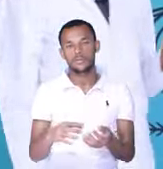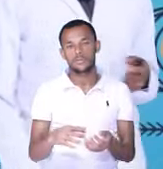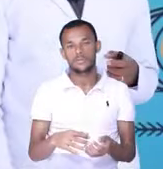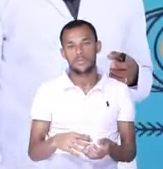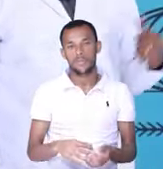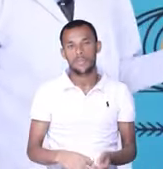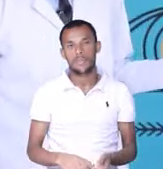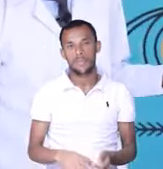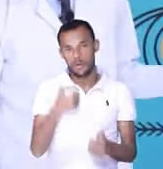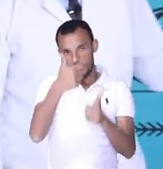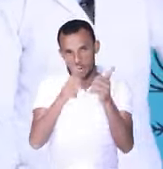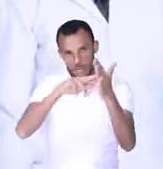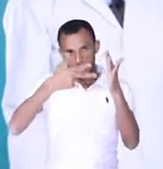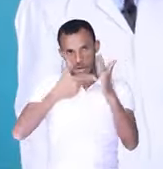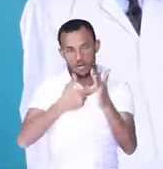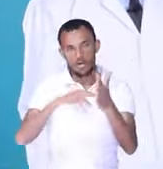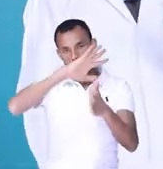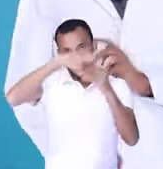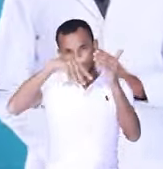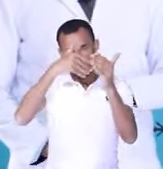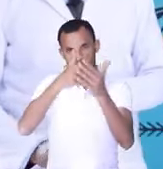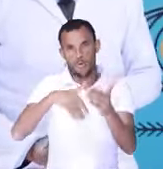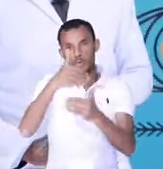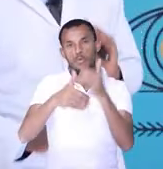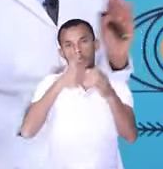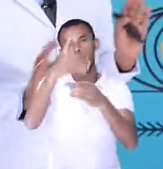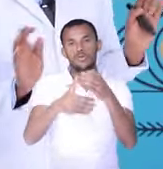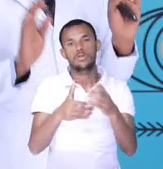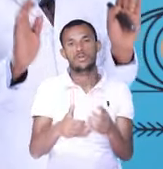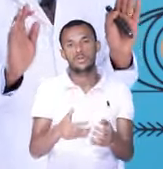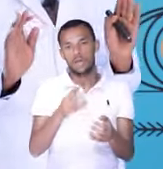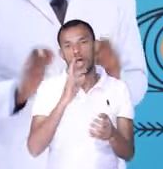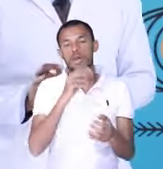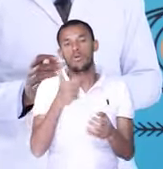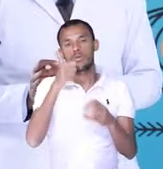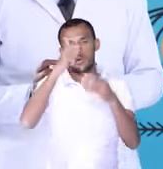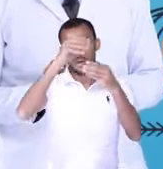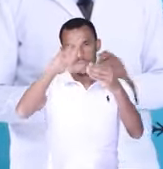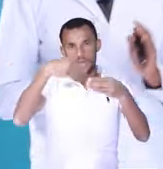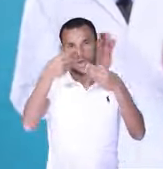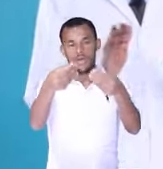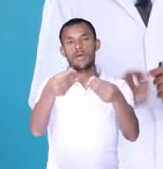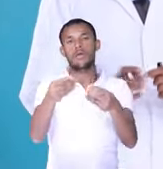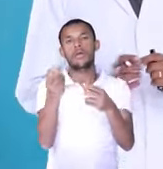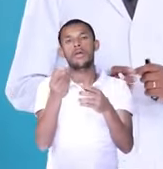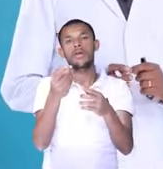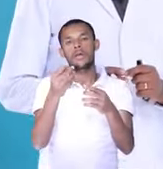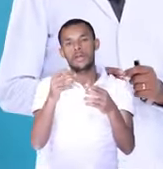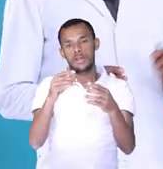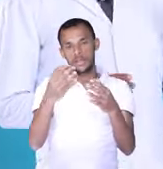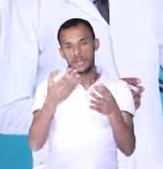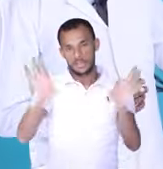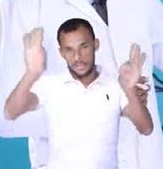the reaction. Which means all collisions, by the way, all collisions are not give the desired